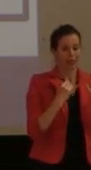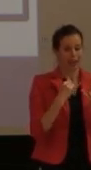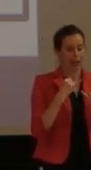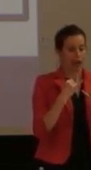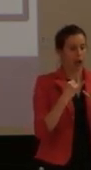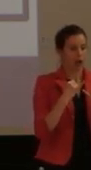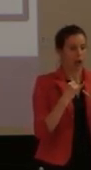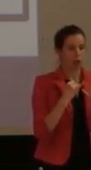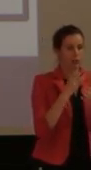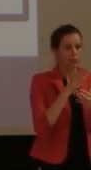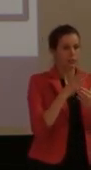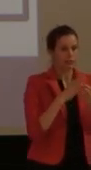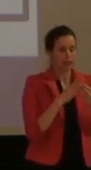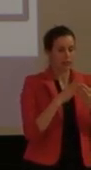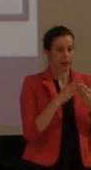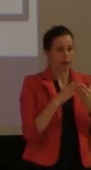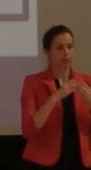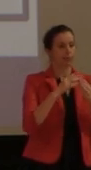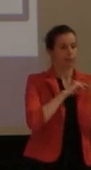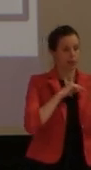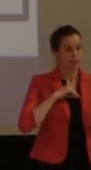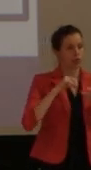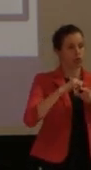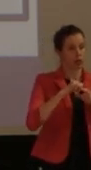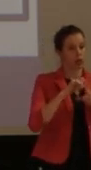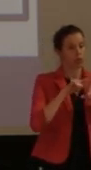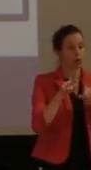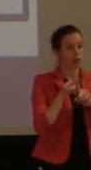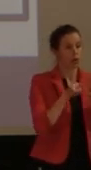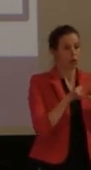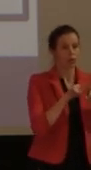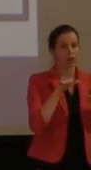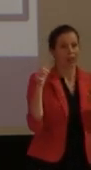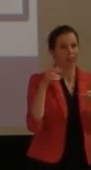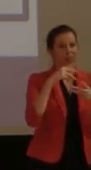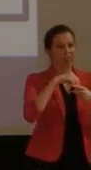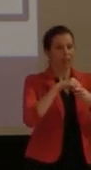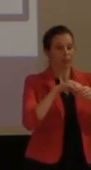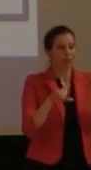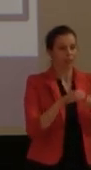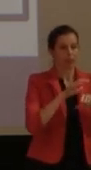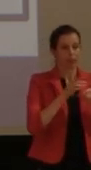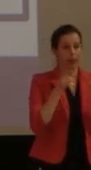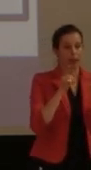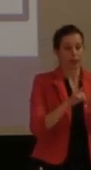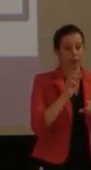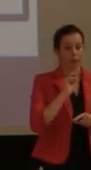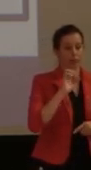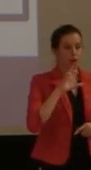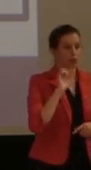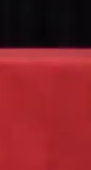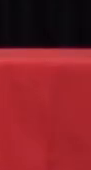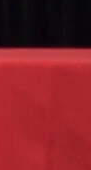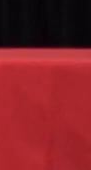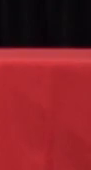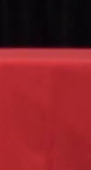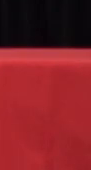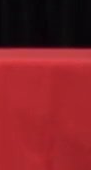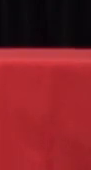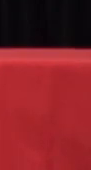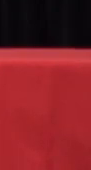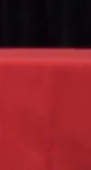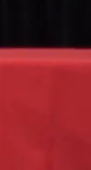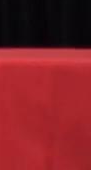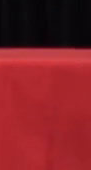facing. There's some consortium member training, but we've also done some other engagement activities. On March 14th, We launched the All of Us Research